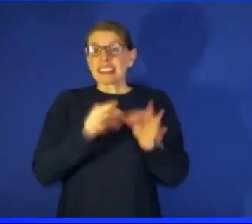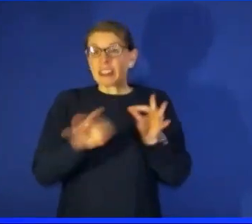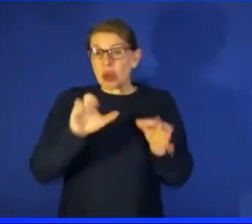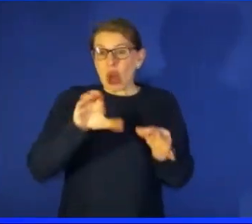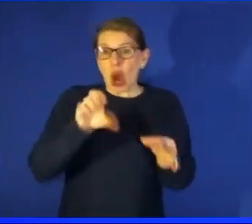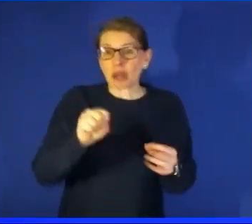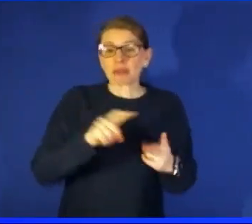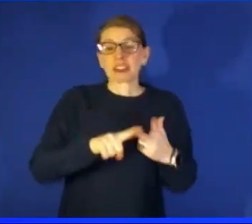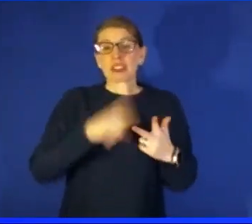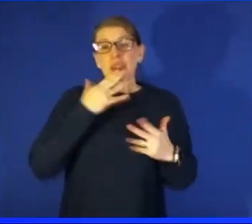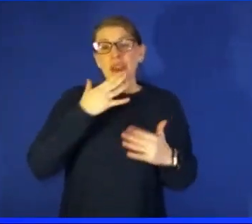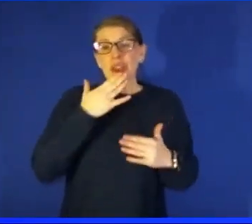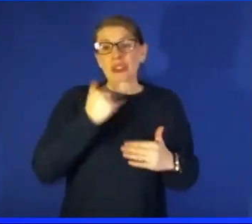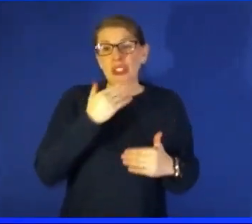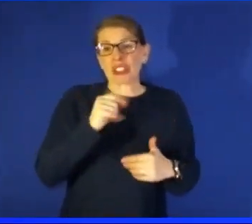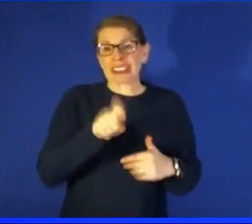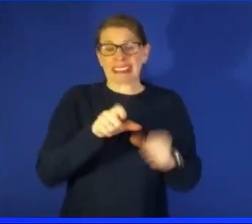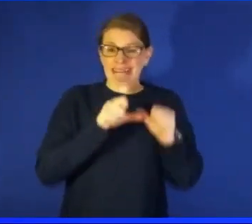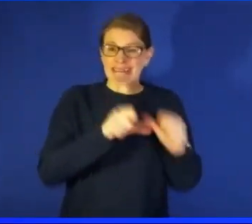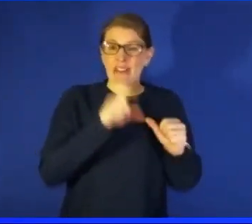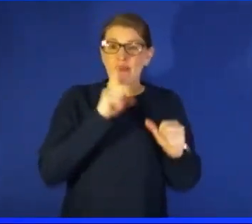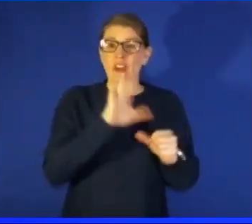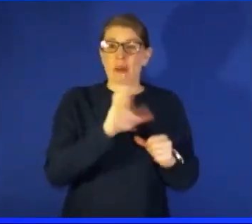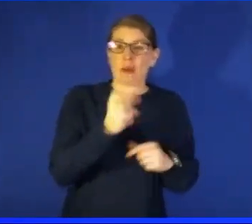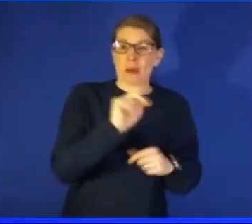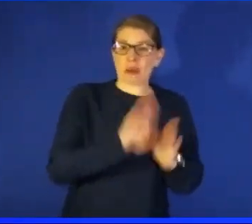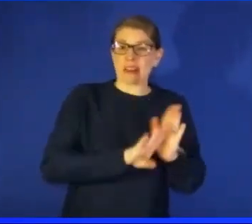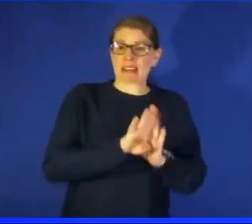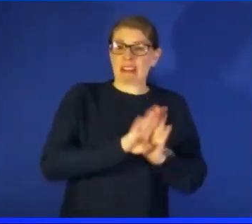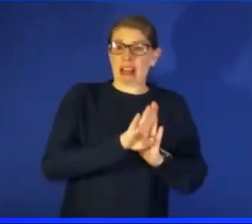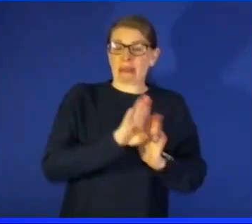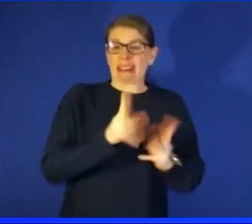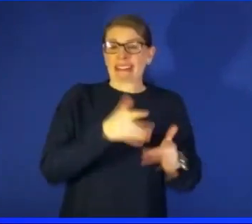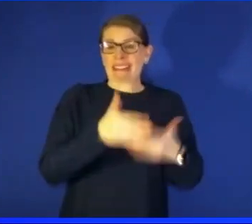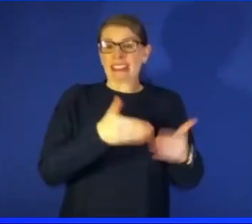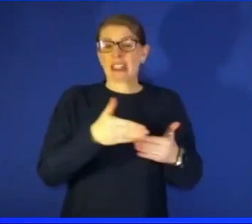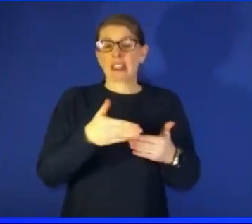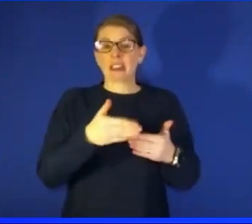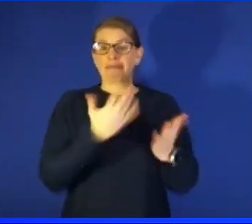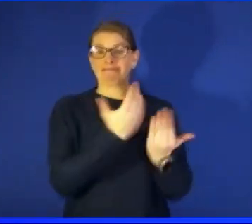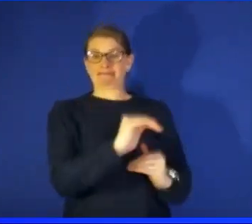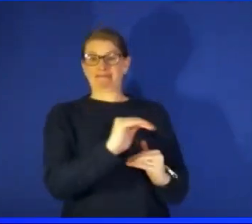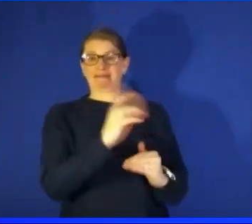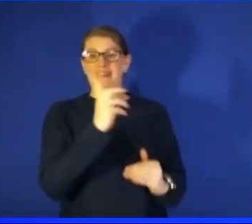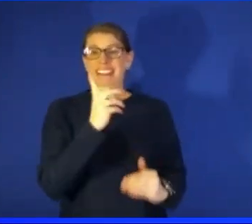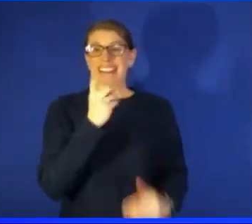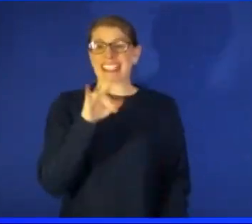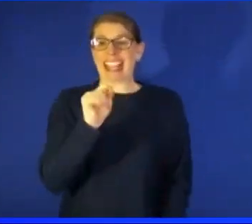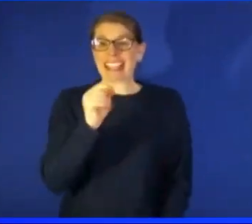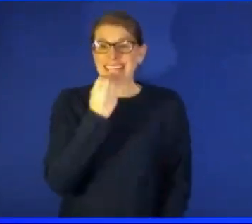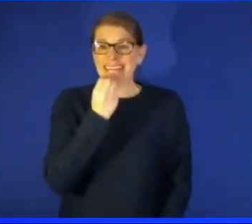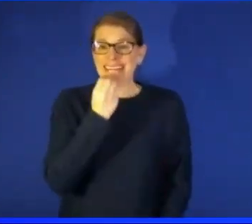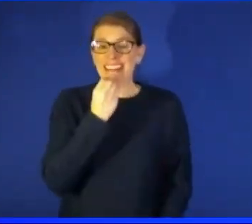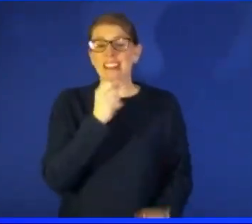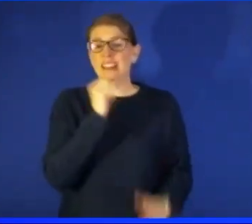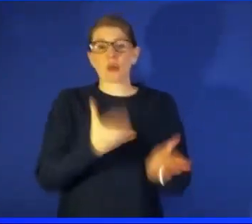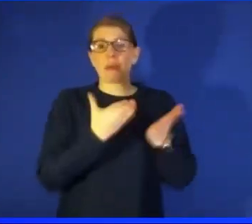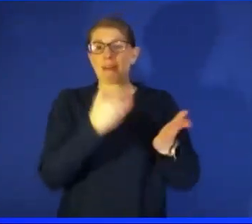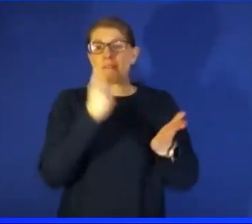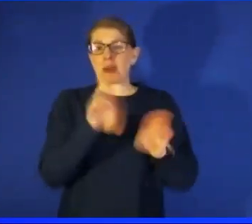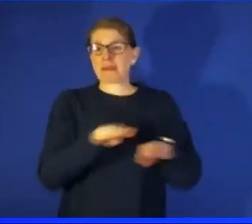just for their own continued development and things. So kind of restricting their diet is not something we highly recommend in the pediatric